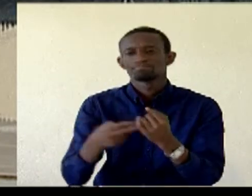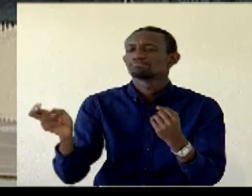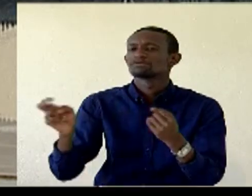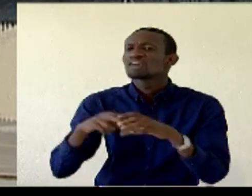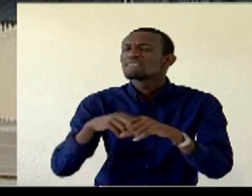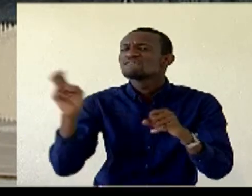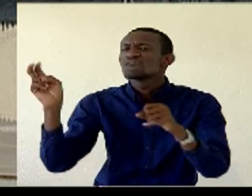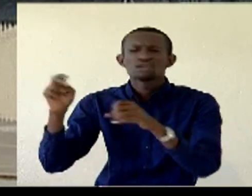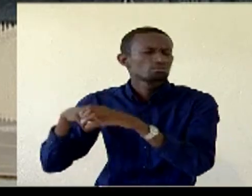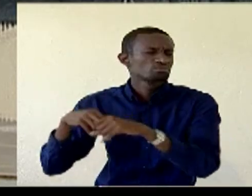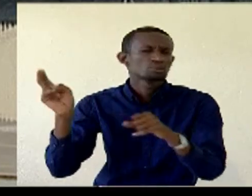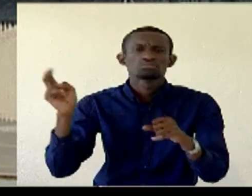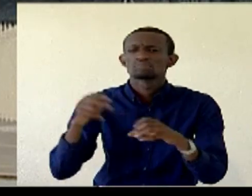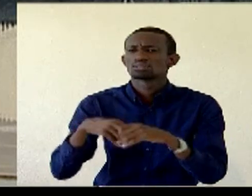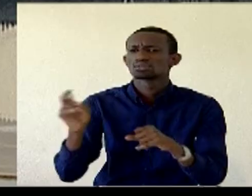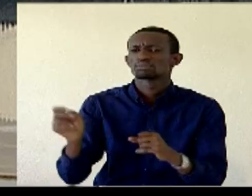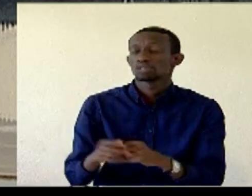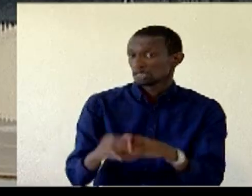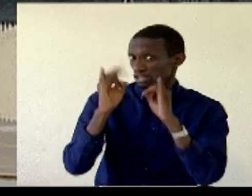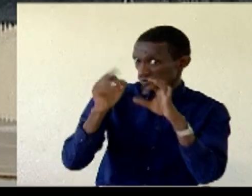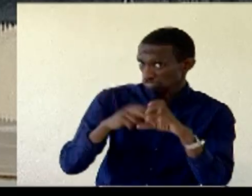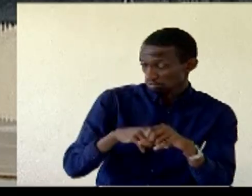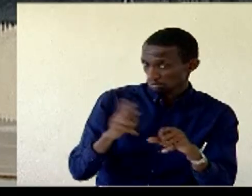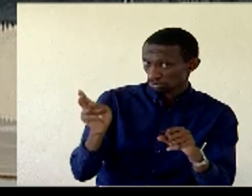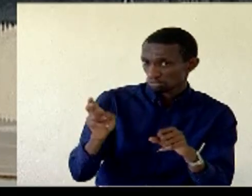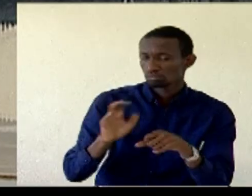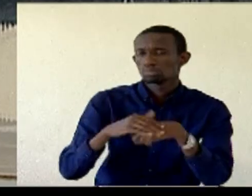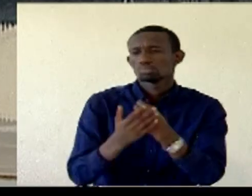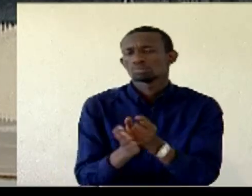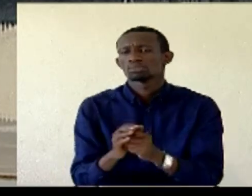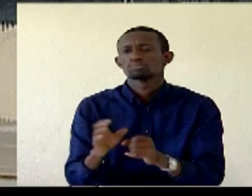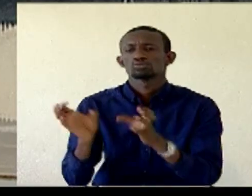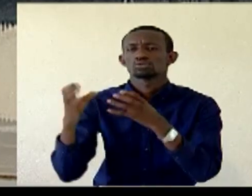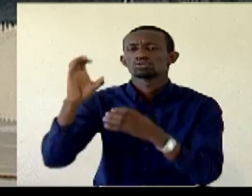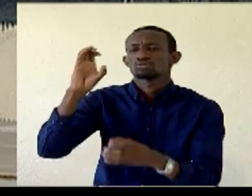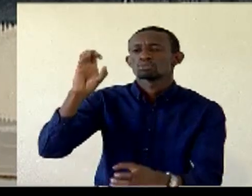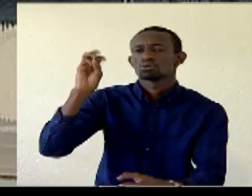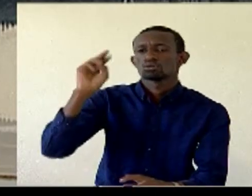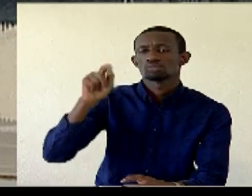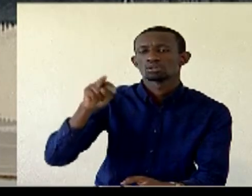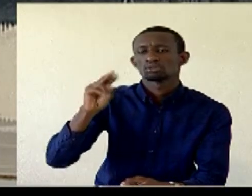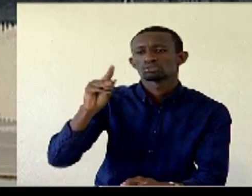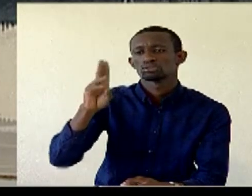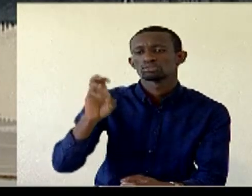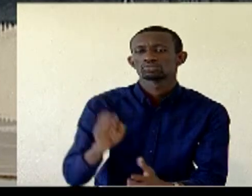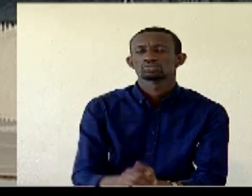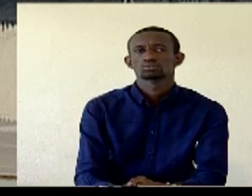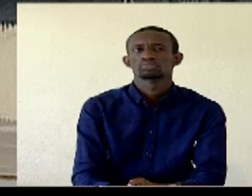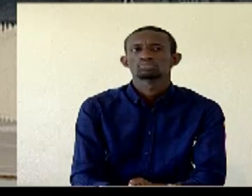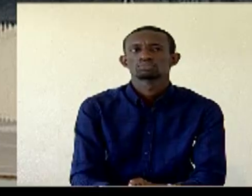they move out of the ring, then they will form this compound over here. So you'll